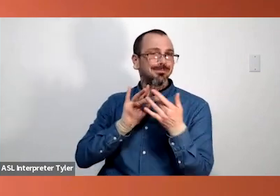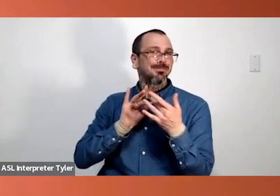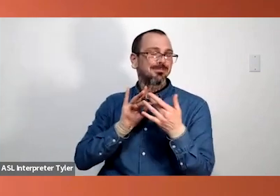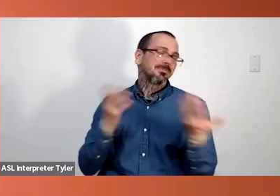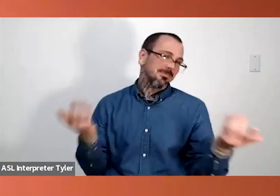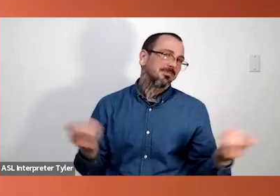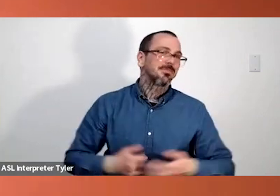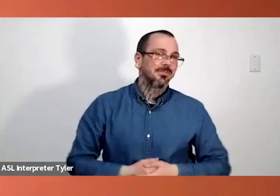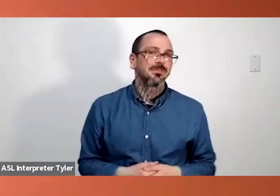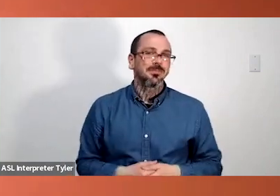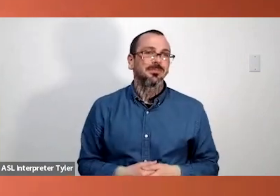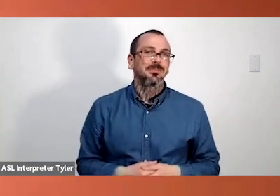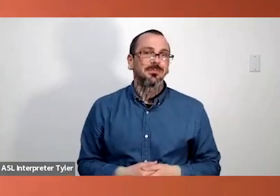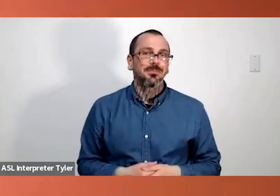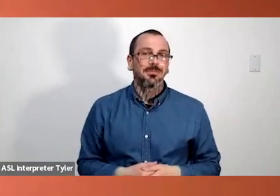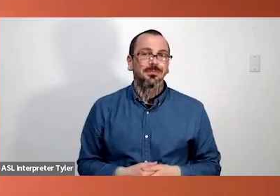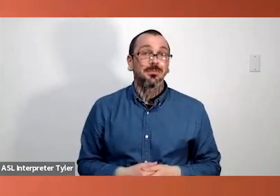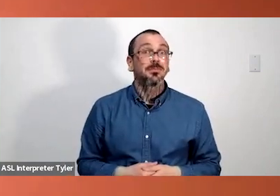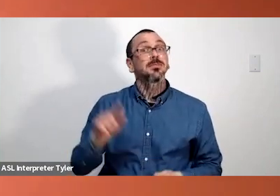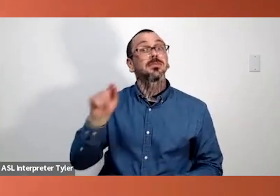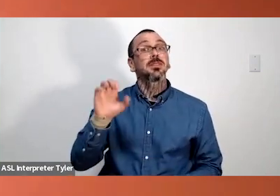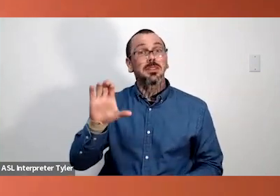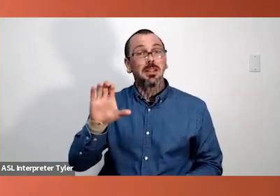You can send an email to